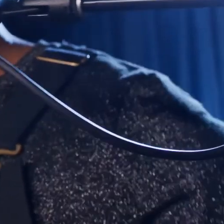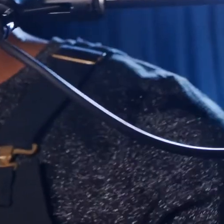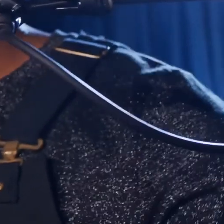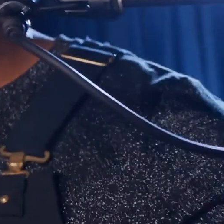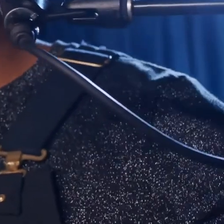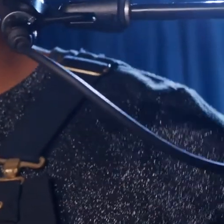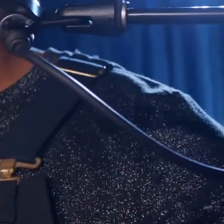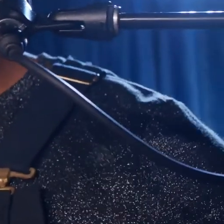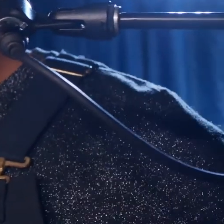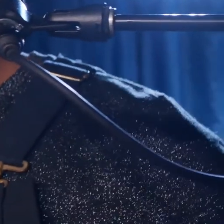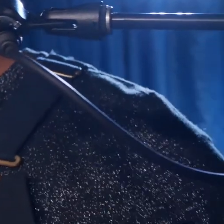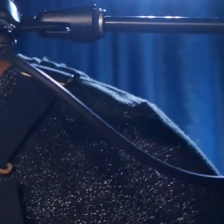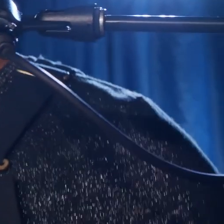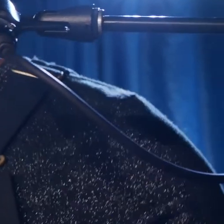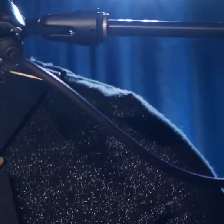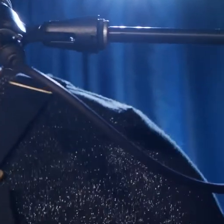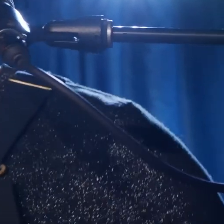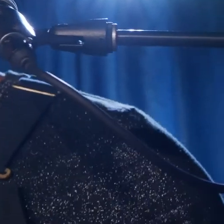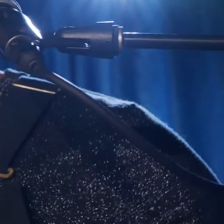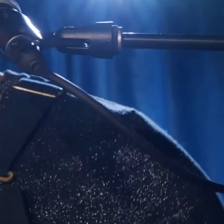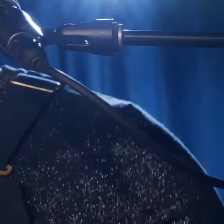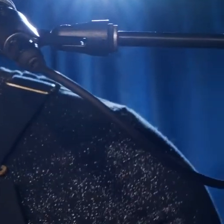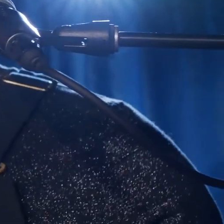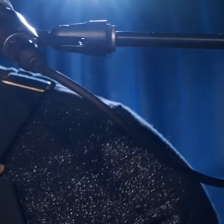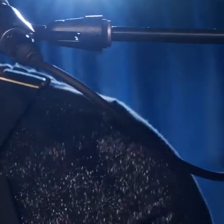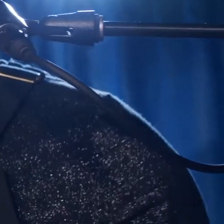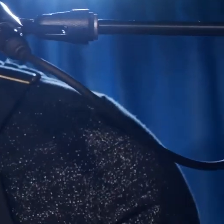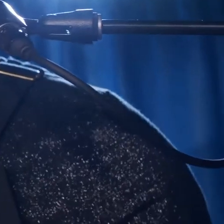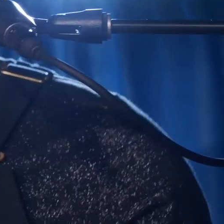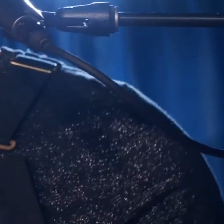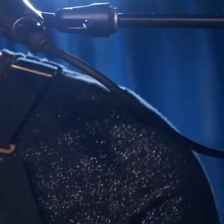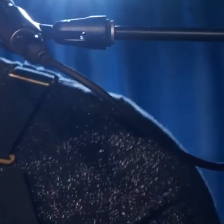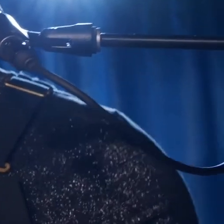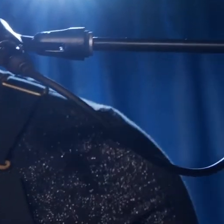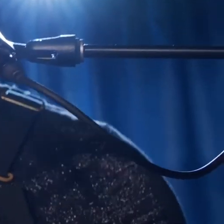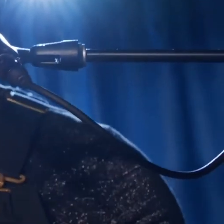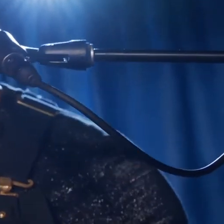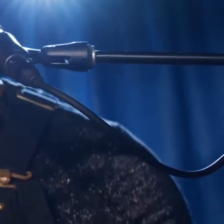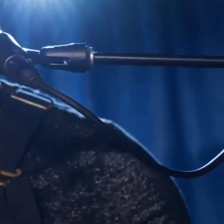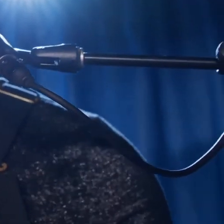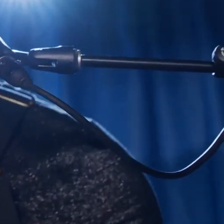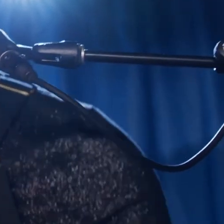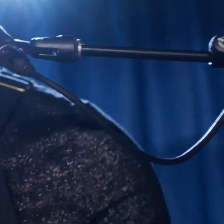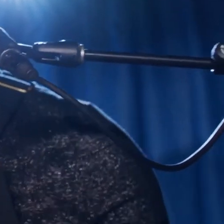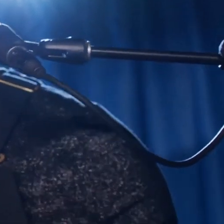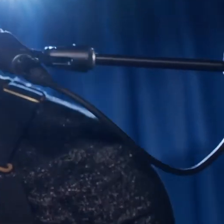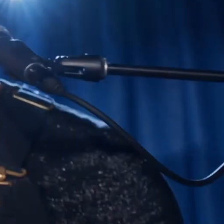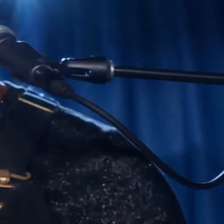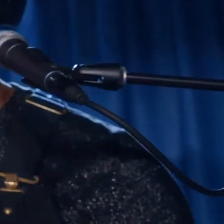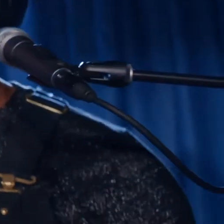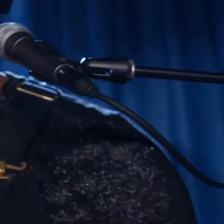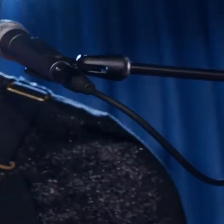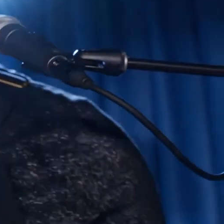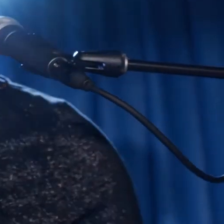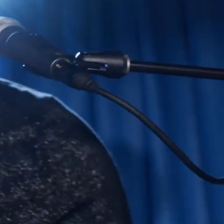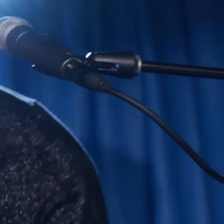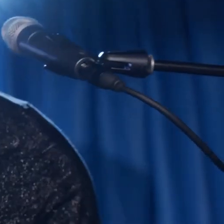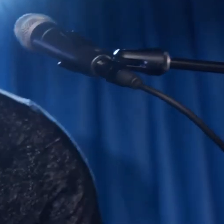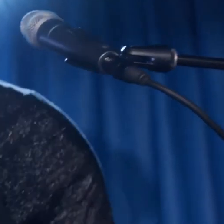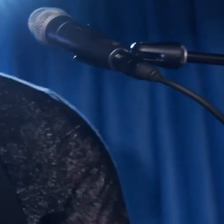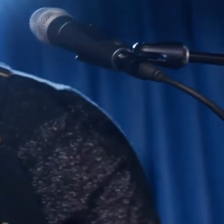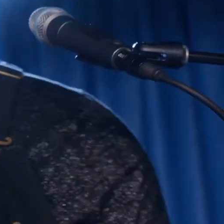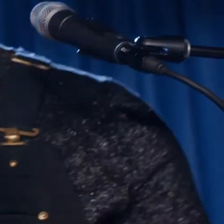take. In the end, I went small, loud, and kicky, the 32 Savage automatic. I caught first